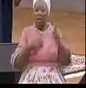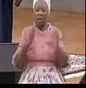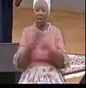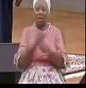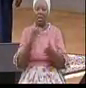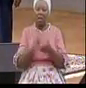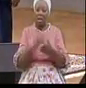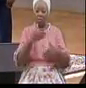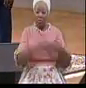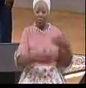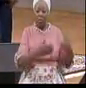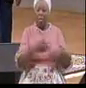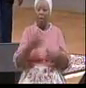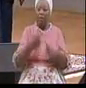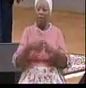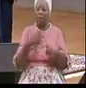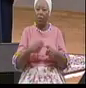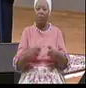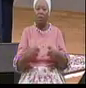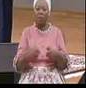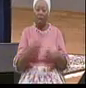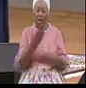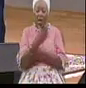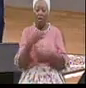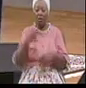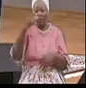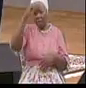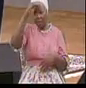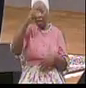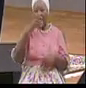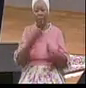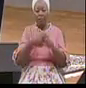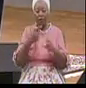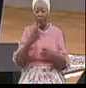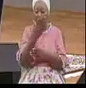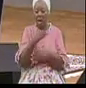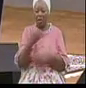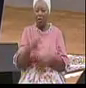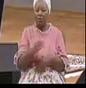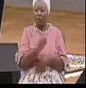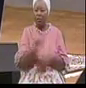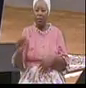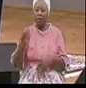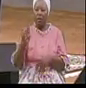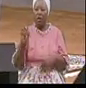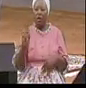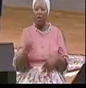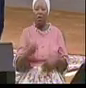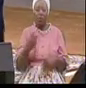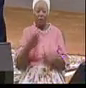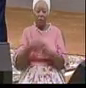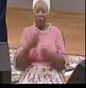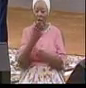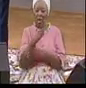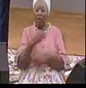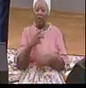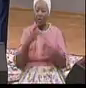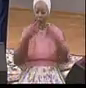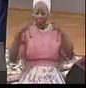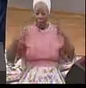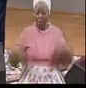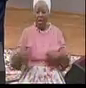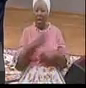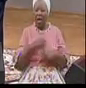process from the hand of a man, from the hand of Aaron, from the hand of the priest, and from